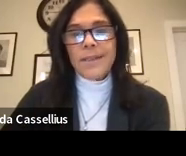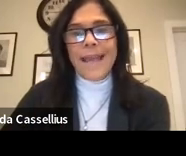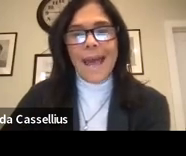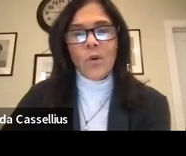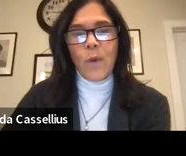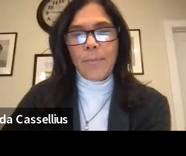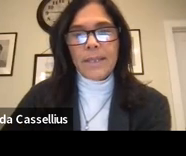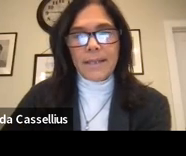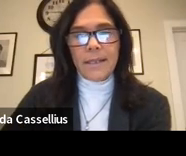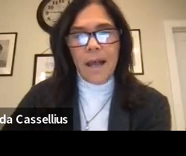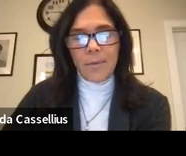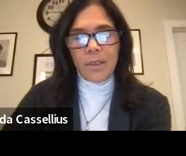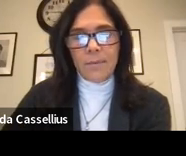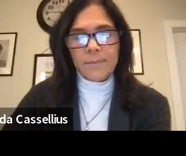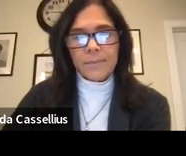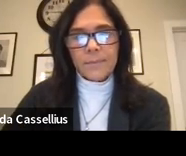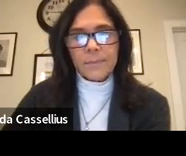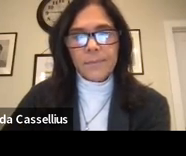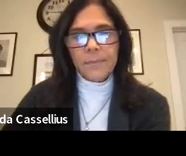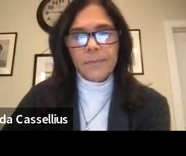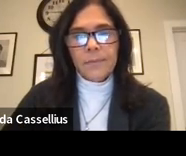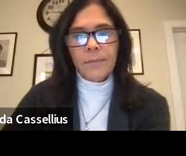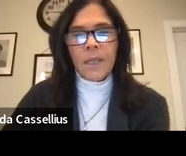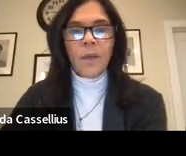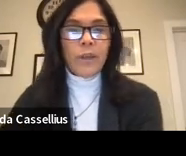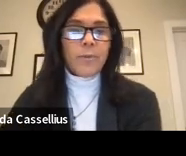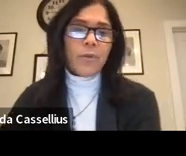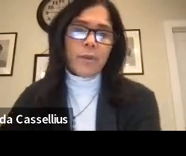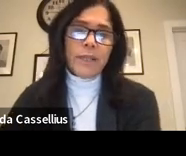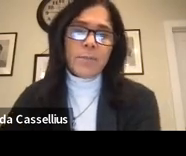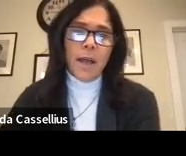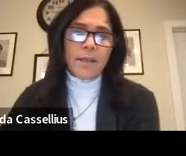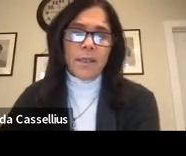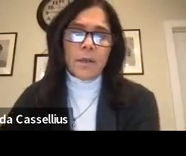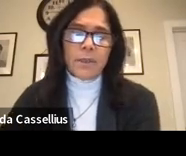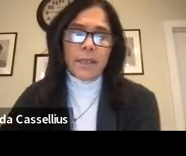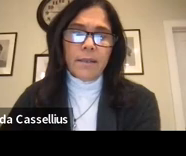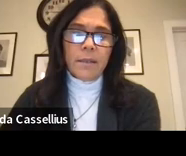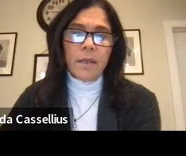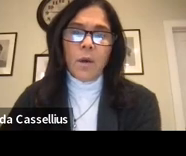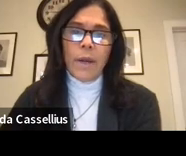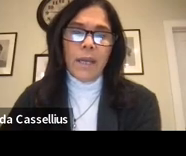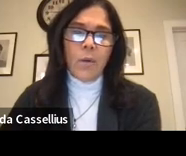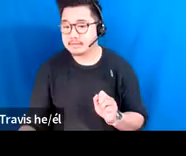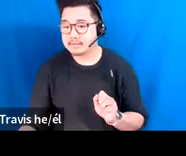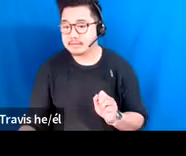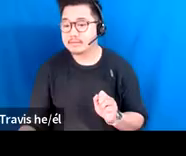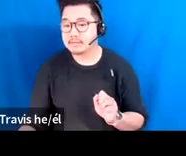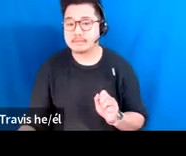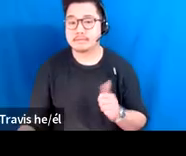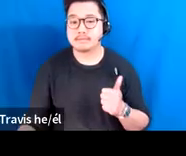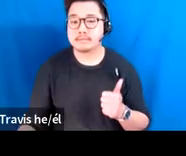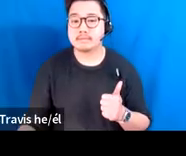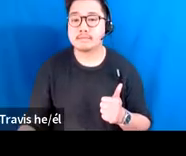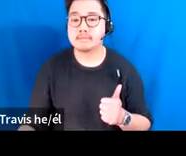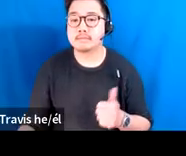towards the at-home rapid testing option we have been reviewing this policy closely weighing what it would mean to